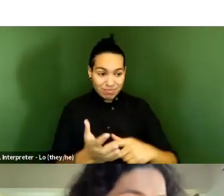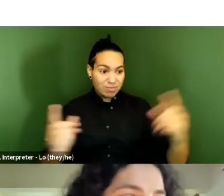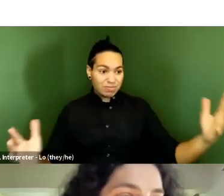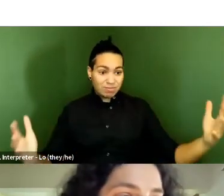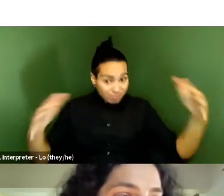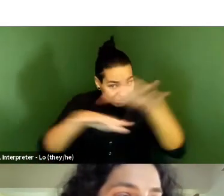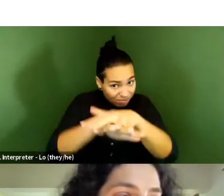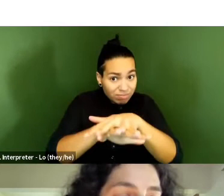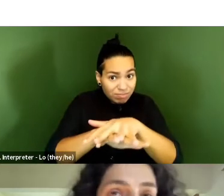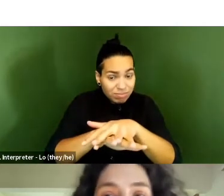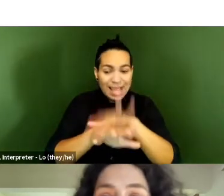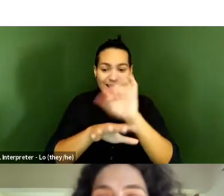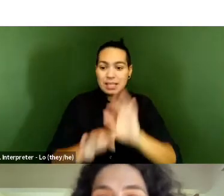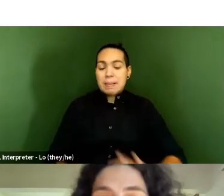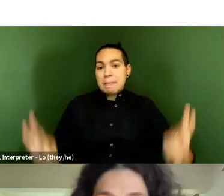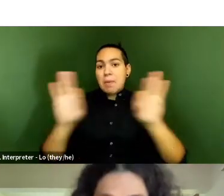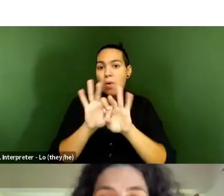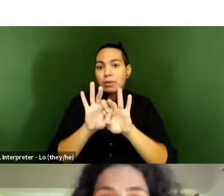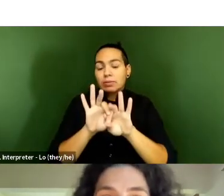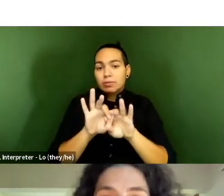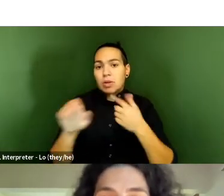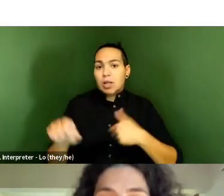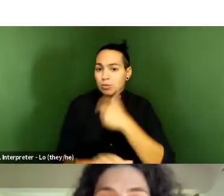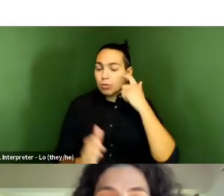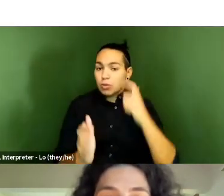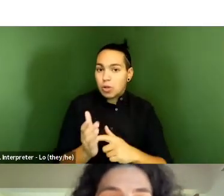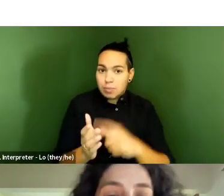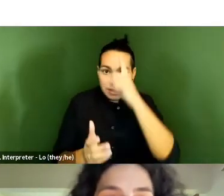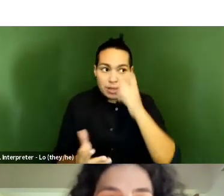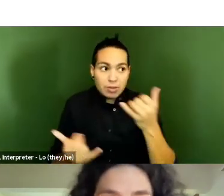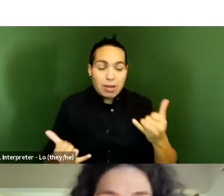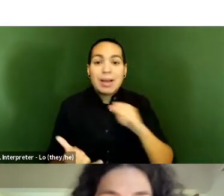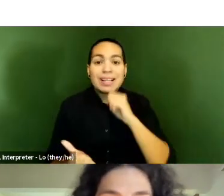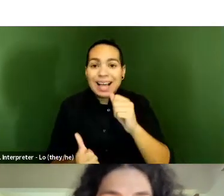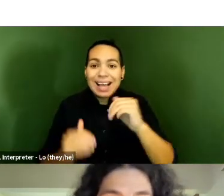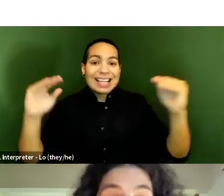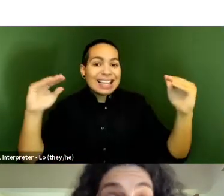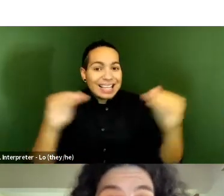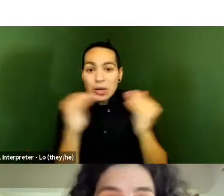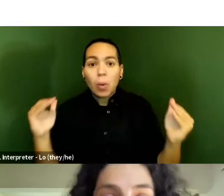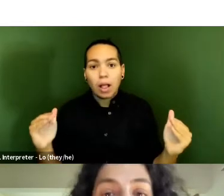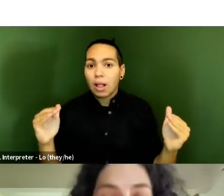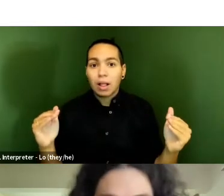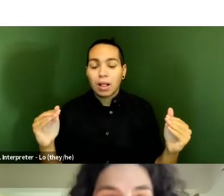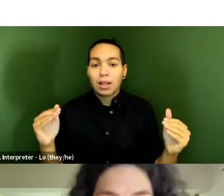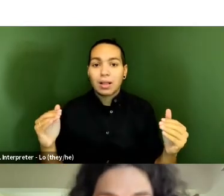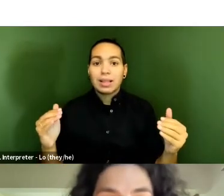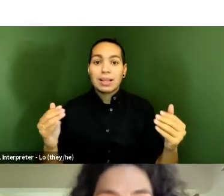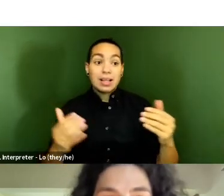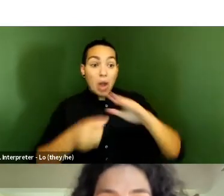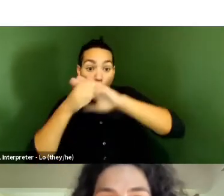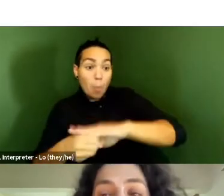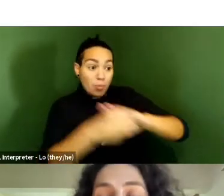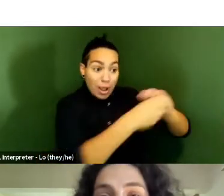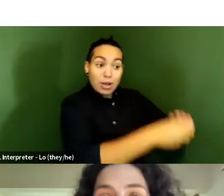for us here, because at the end of the day, it's, as you said, it's not distributed equally. This oppression is not distributed